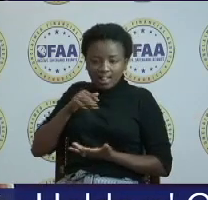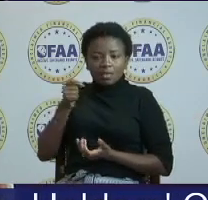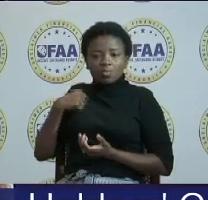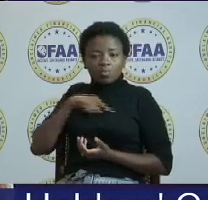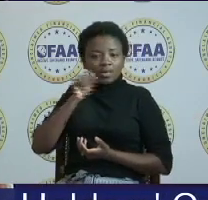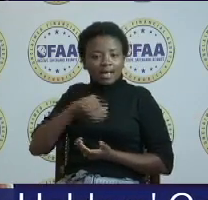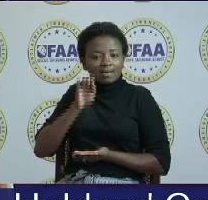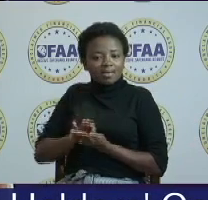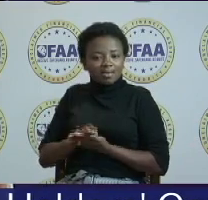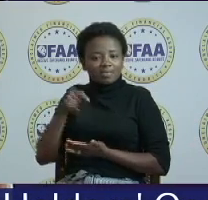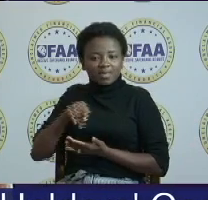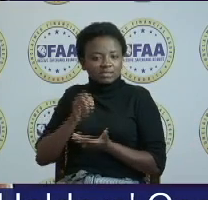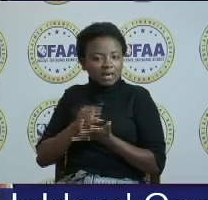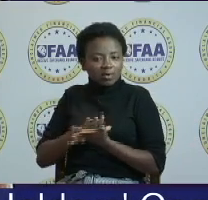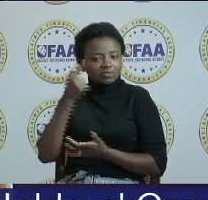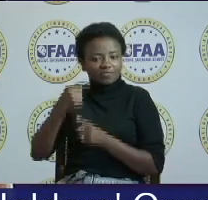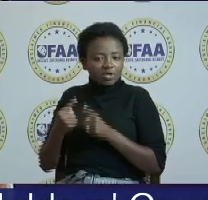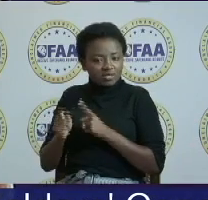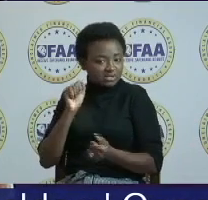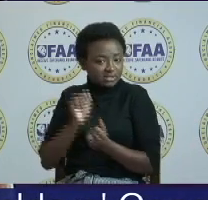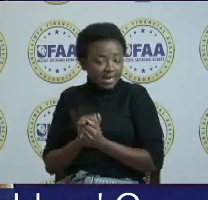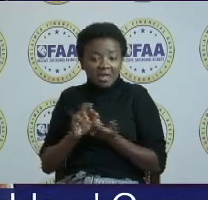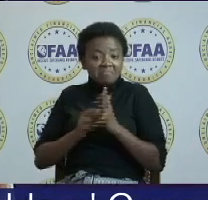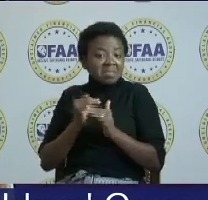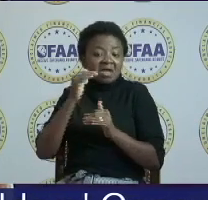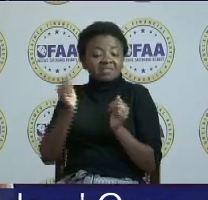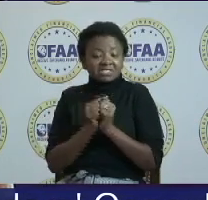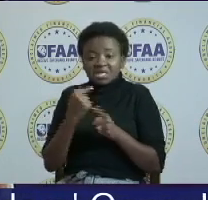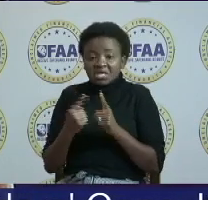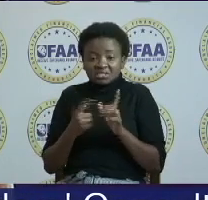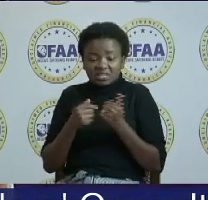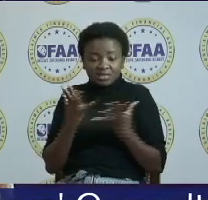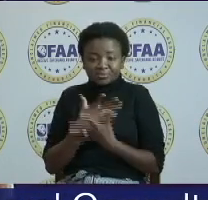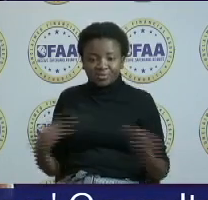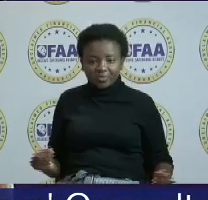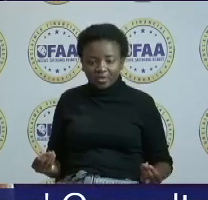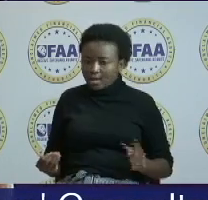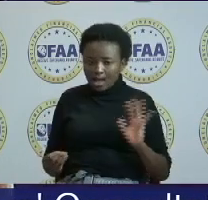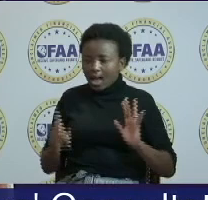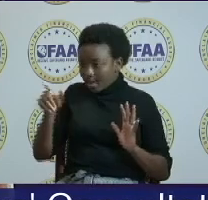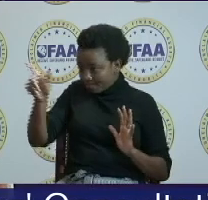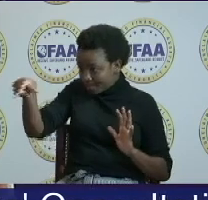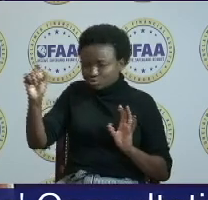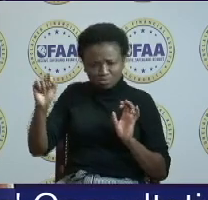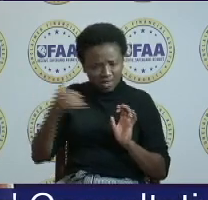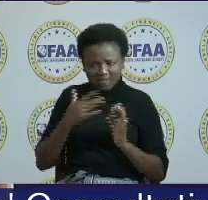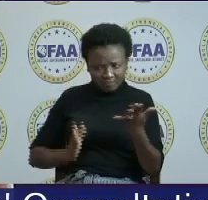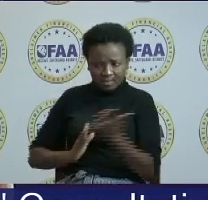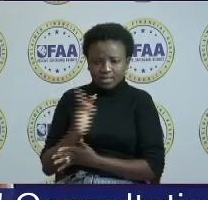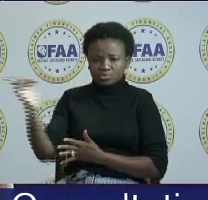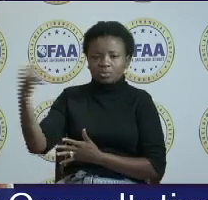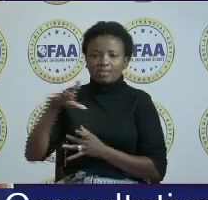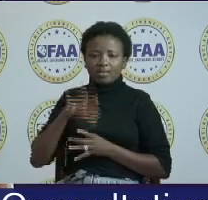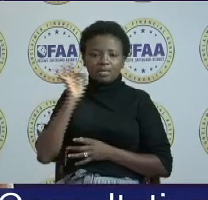years. So, but then doesn't mean that after 10 years, the claimant loses the right for